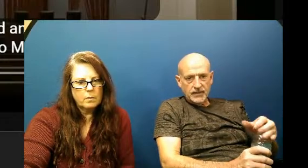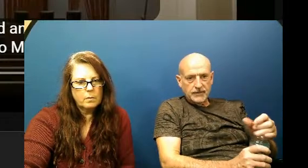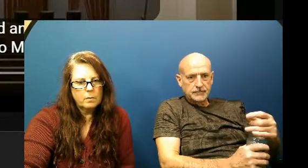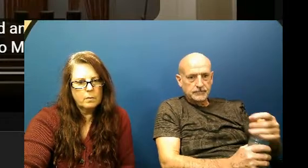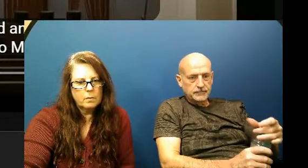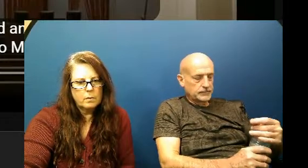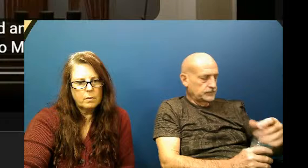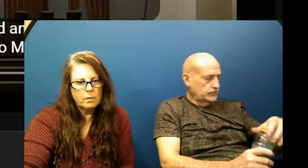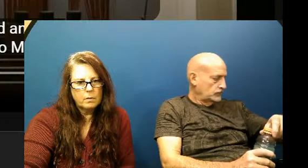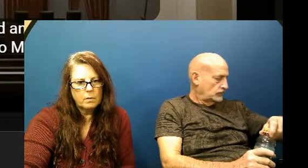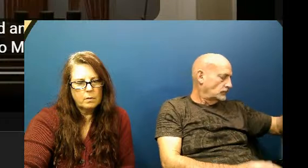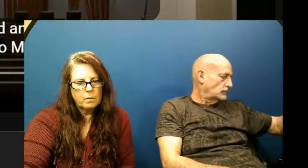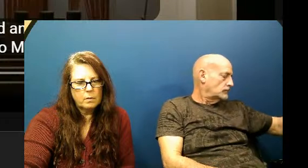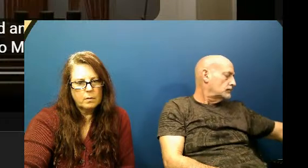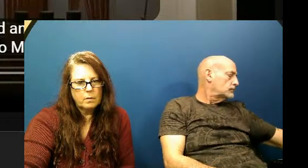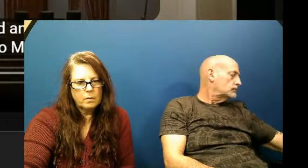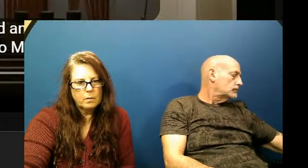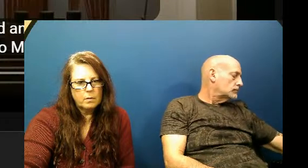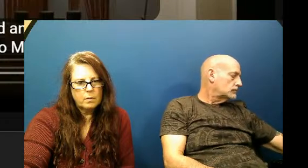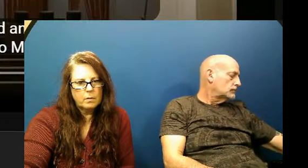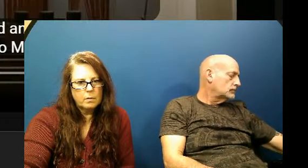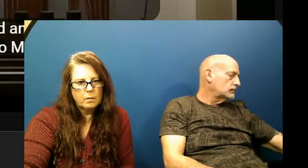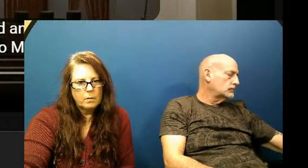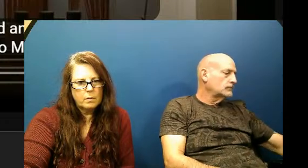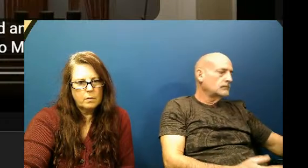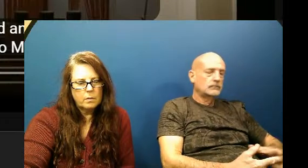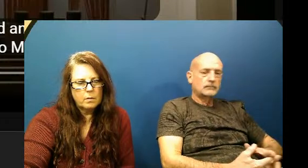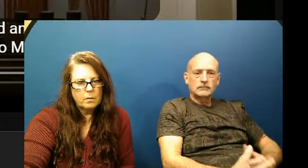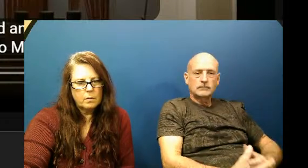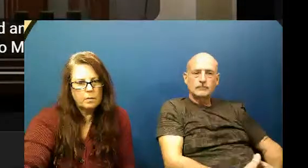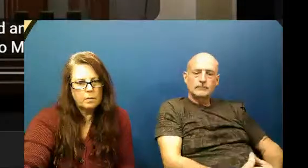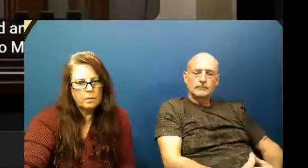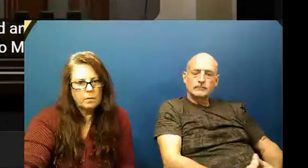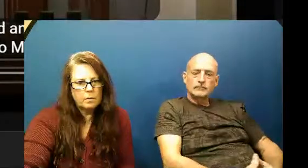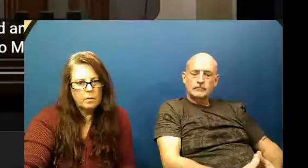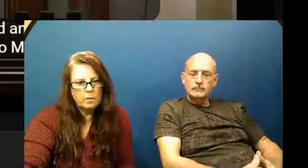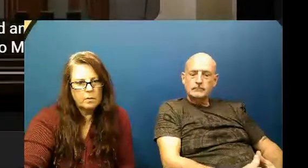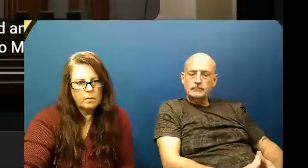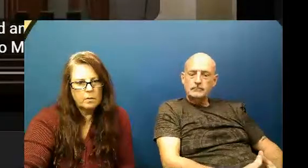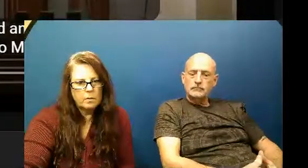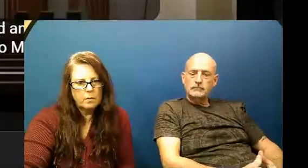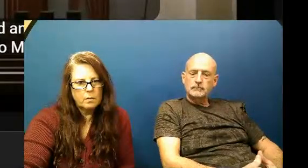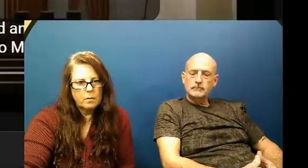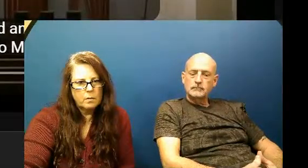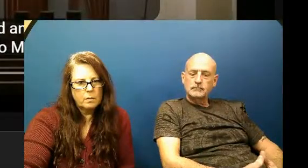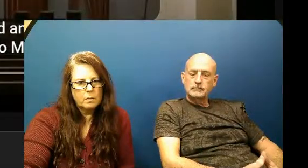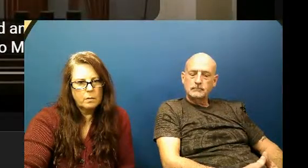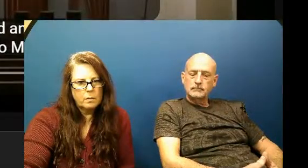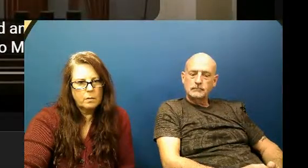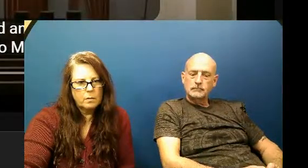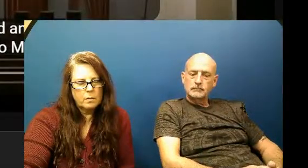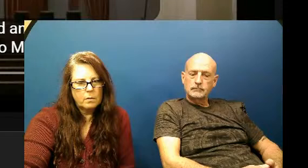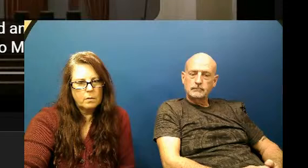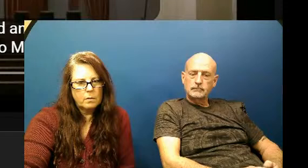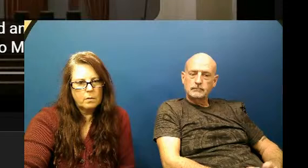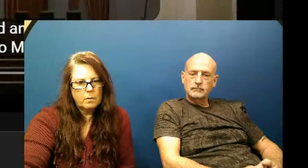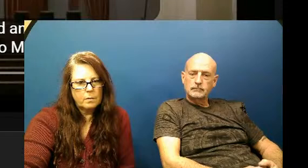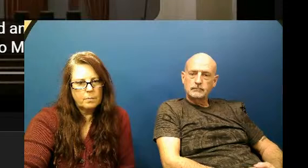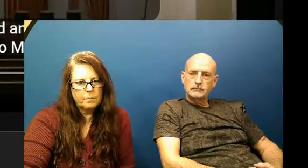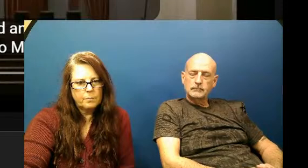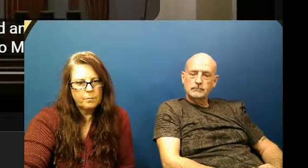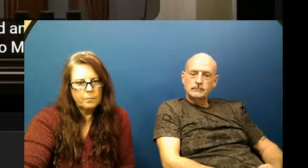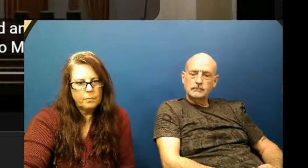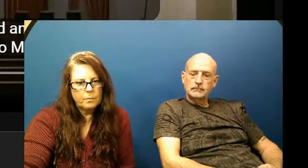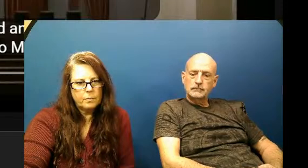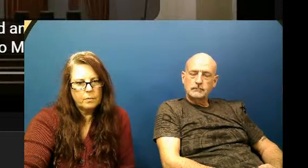scrutiny. I think that's different in kind from what Congress was worried about here, which was not regulating speech as such, but instead